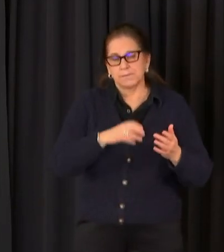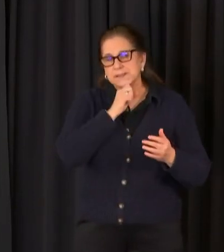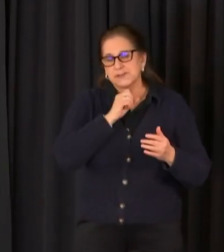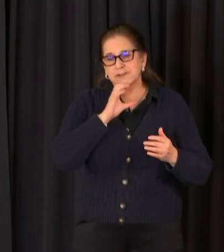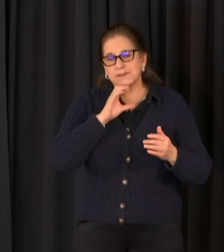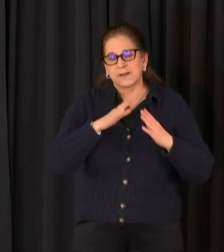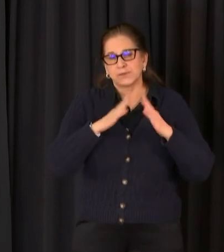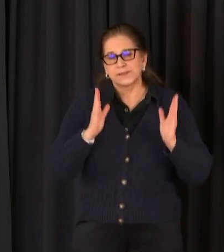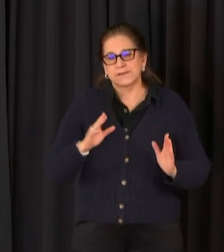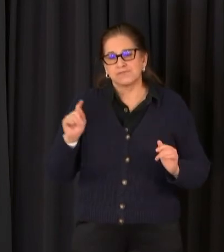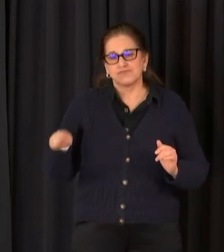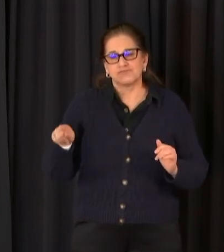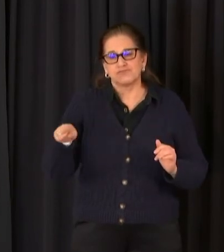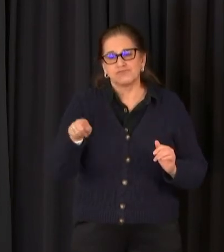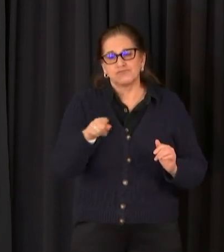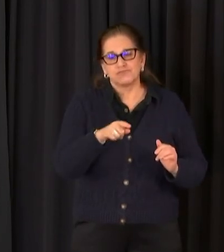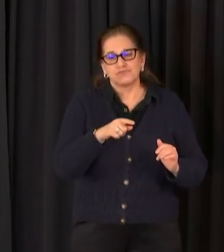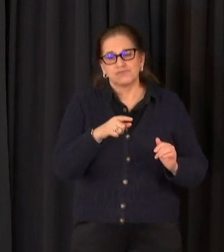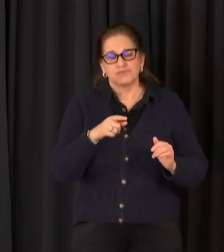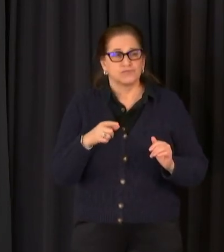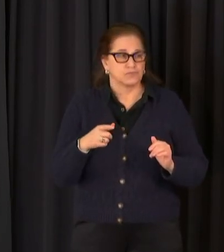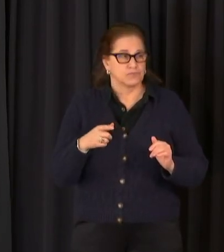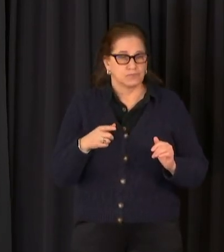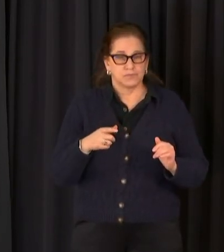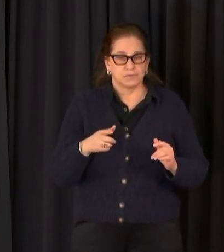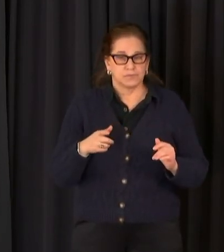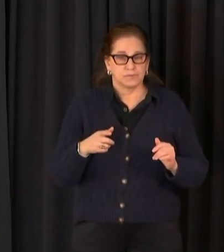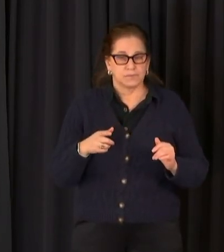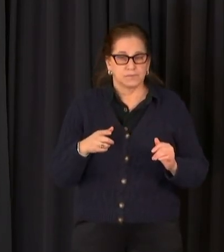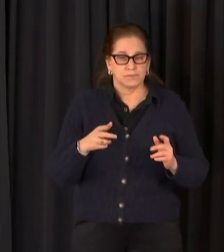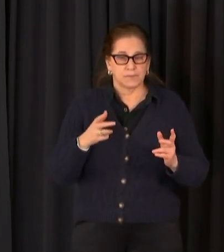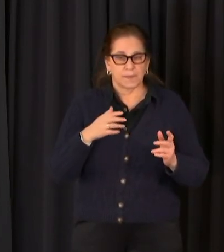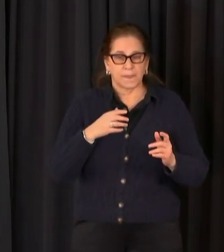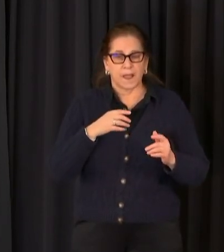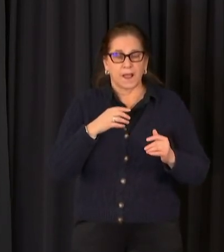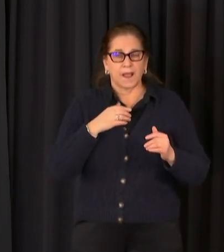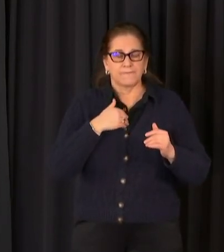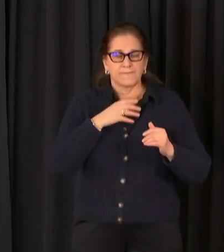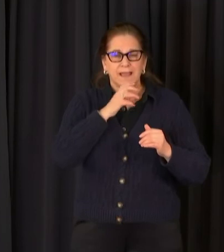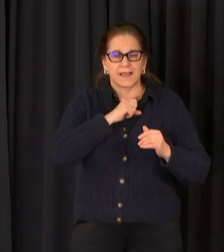residential communities where they have age-restricted apartment